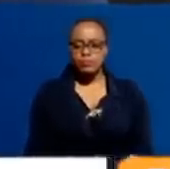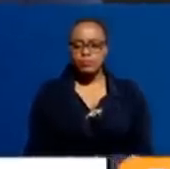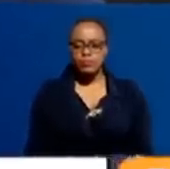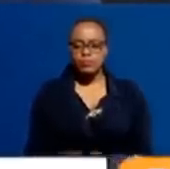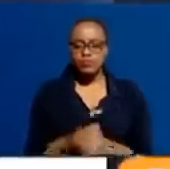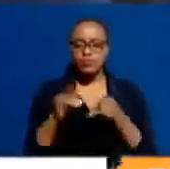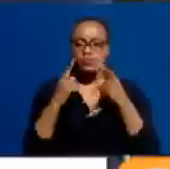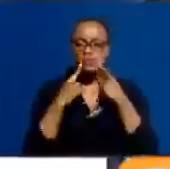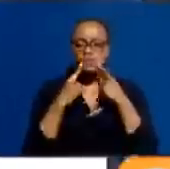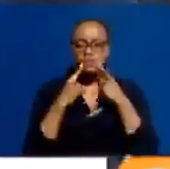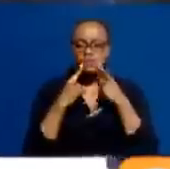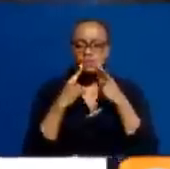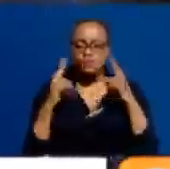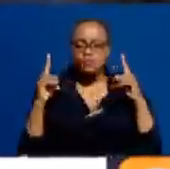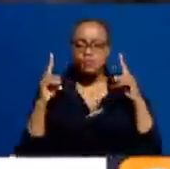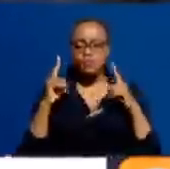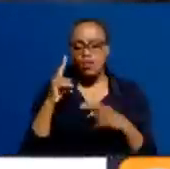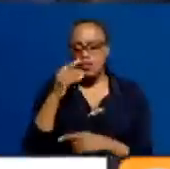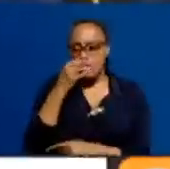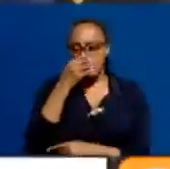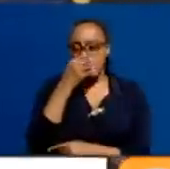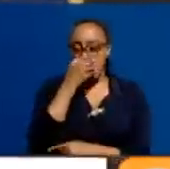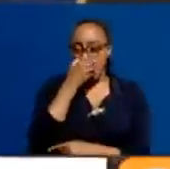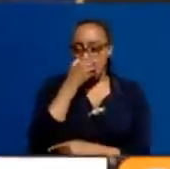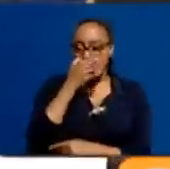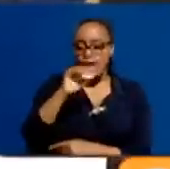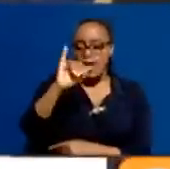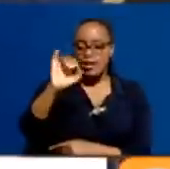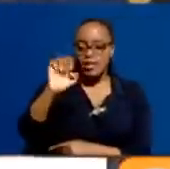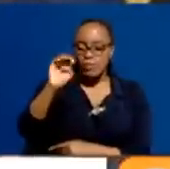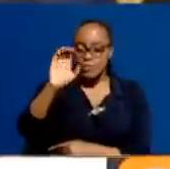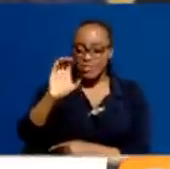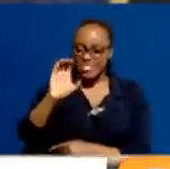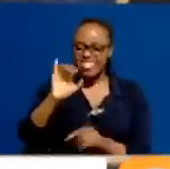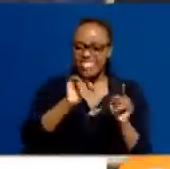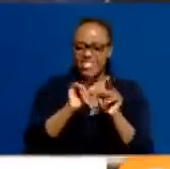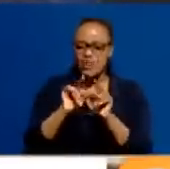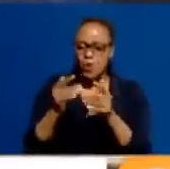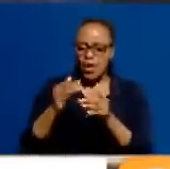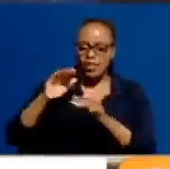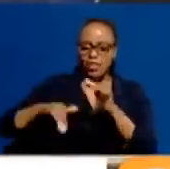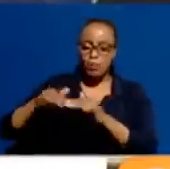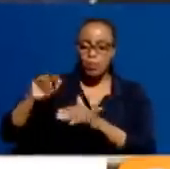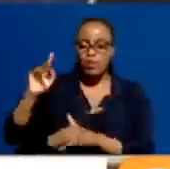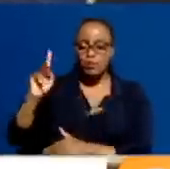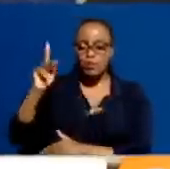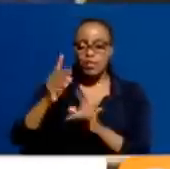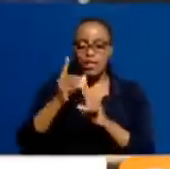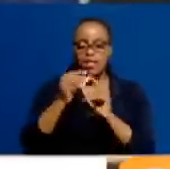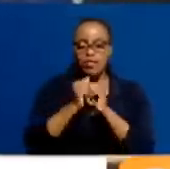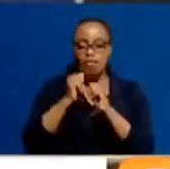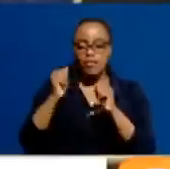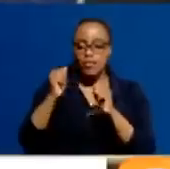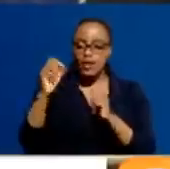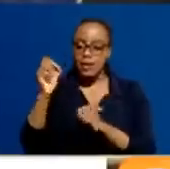The declaration of William Ruto as president-elect by IEBC Chairman Wafula Chebukati at the Bomas of Kenya on 15th of August